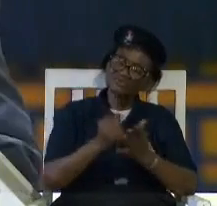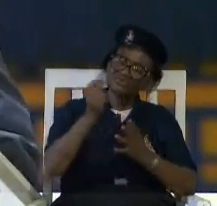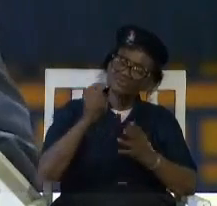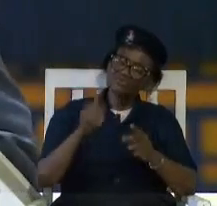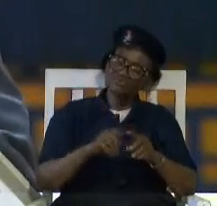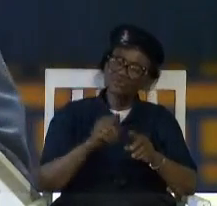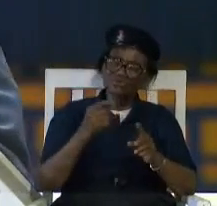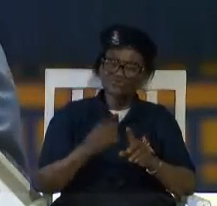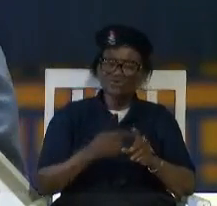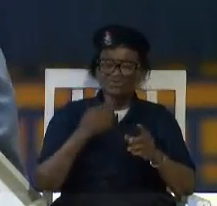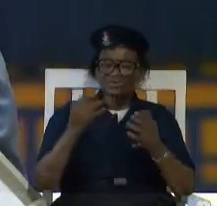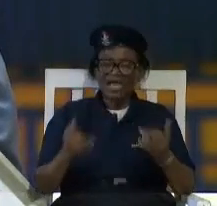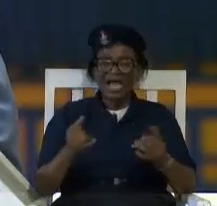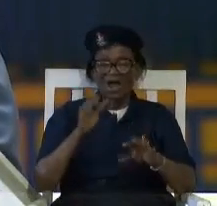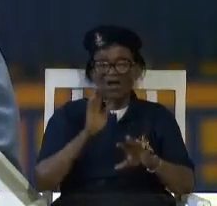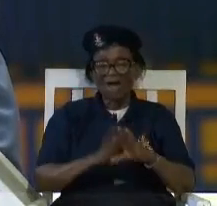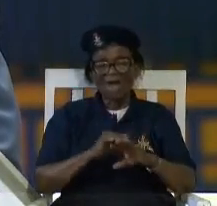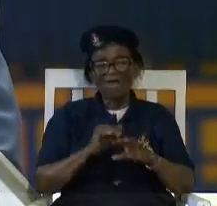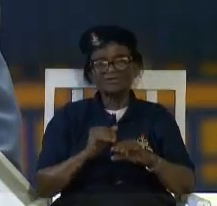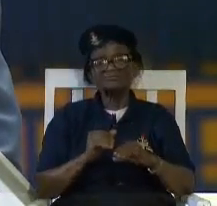So from now on,